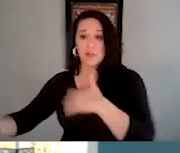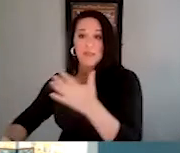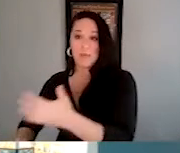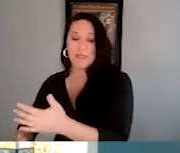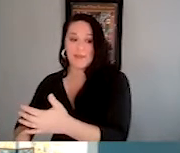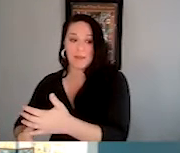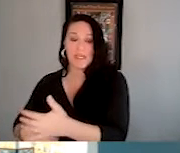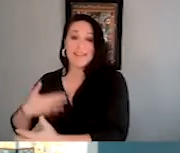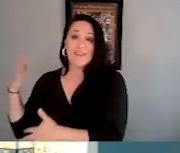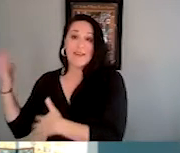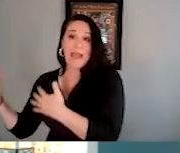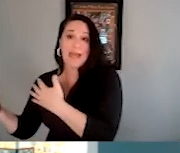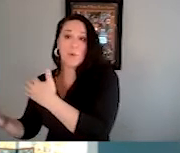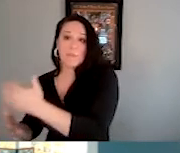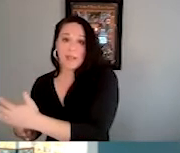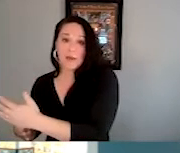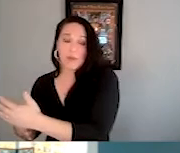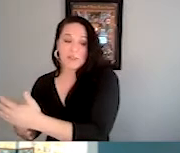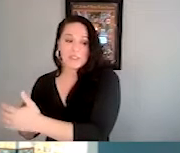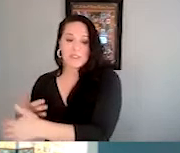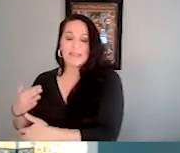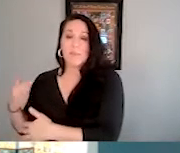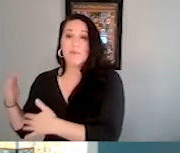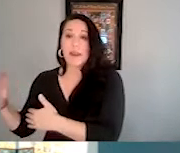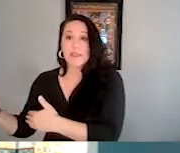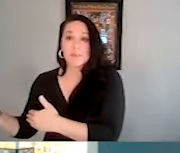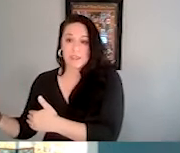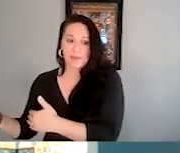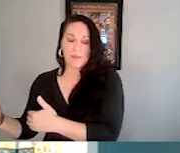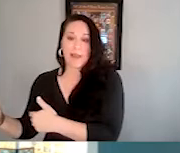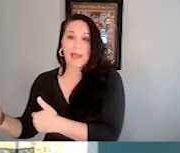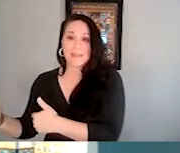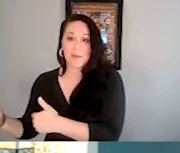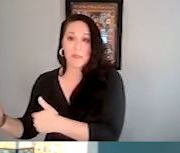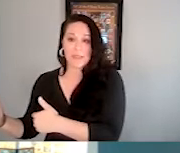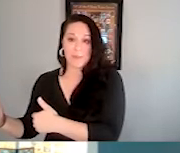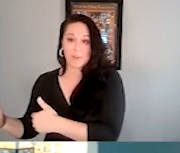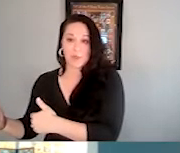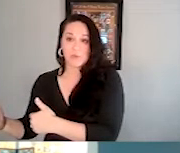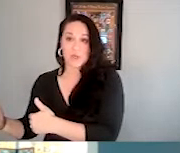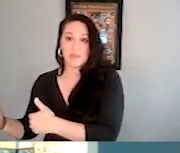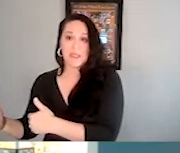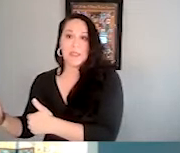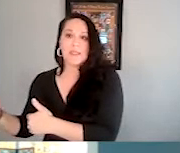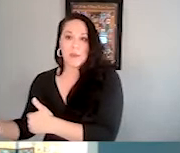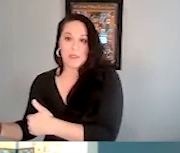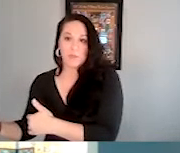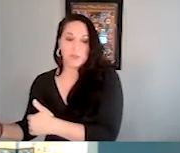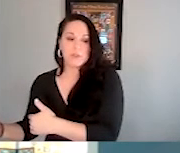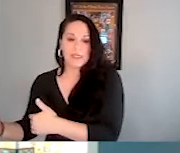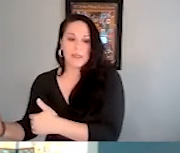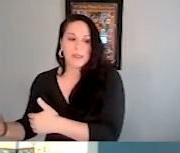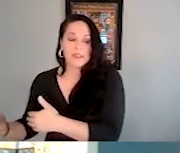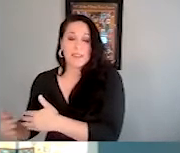our student survey that we had developed, to even add more mental health questions, to be very specific about asking about what type of prescription drugs young